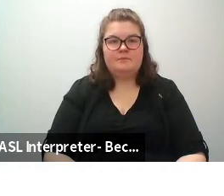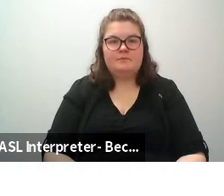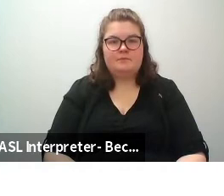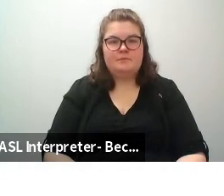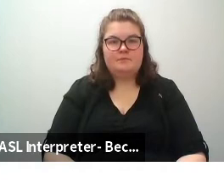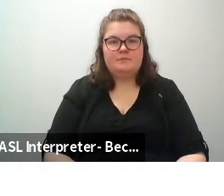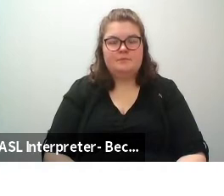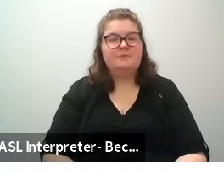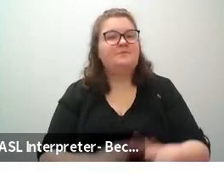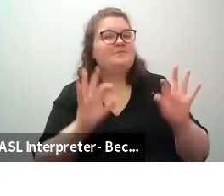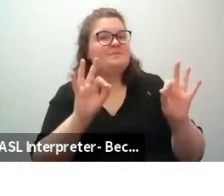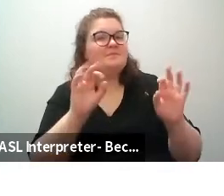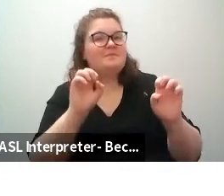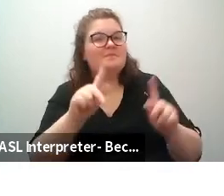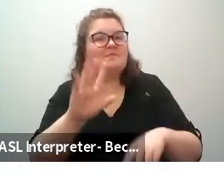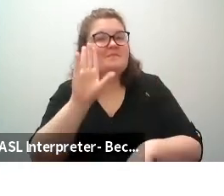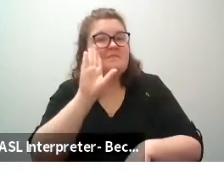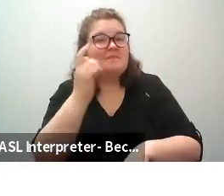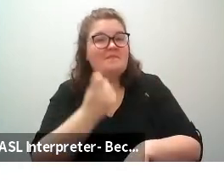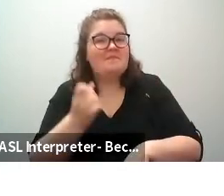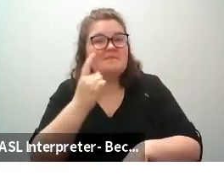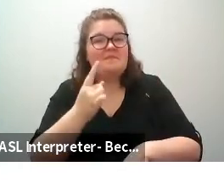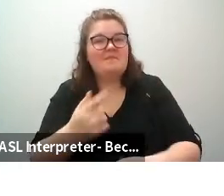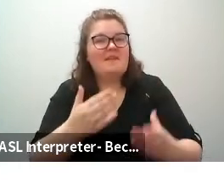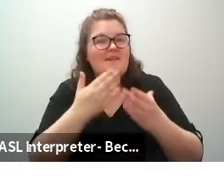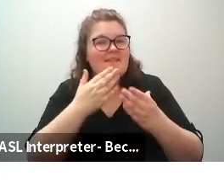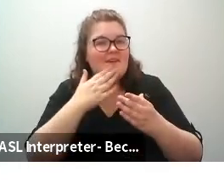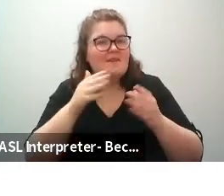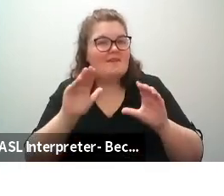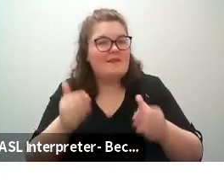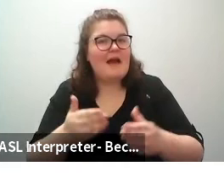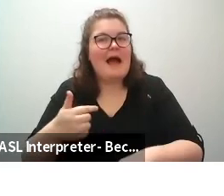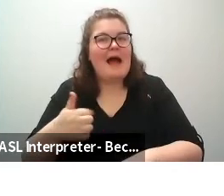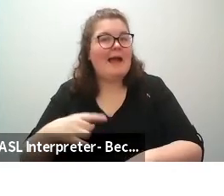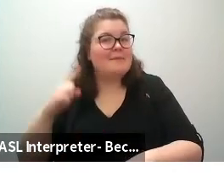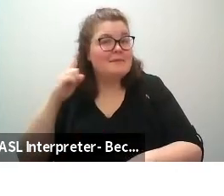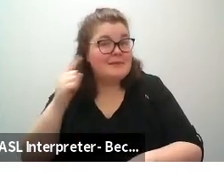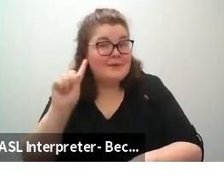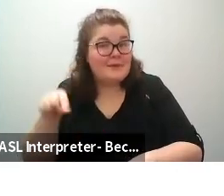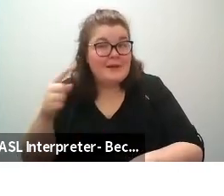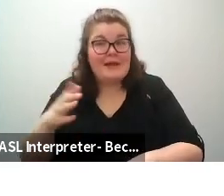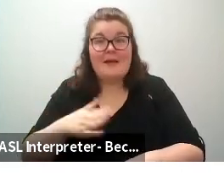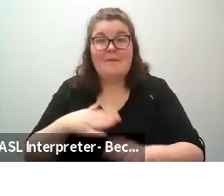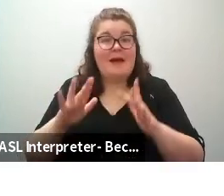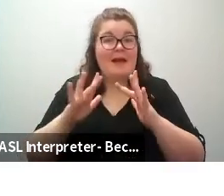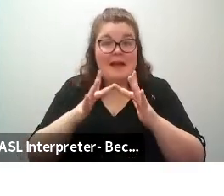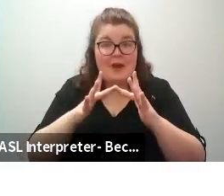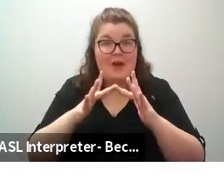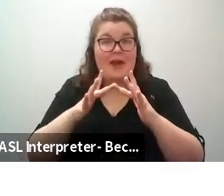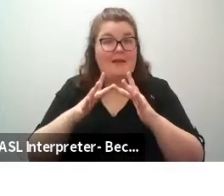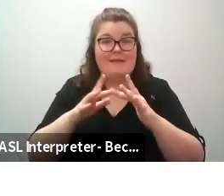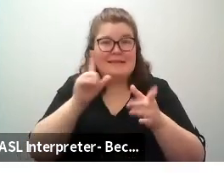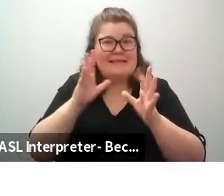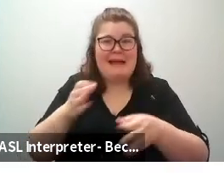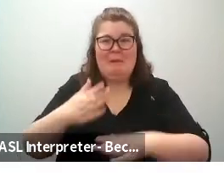Sorry there. Okay. Hi, everyone, and thank you for having me. I'm audio only today because my internet has decided to block Zoom for